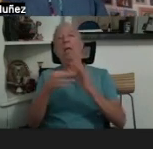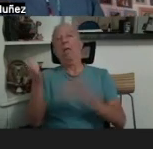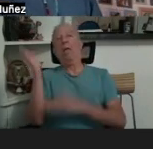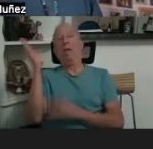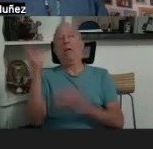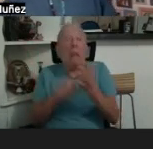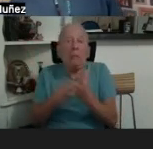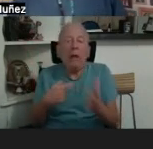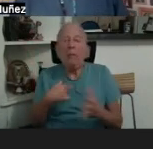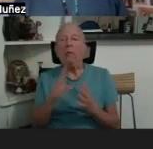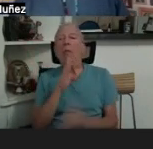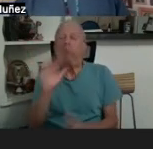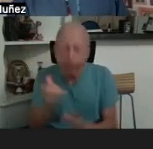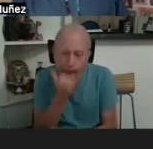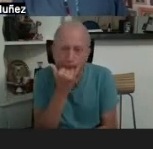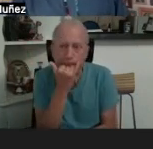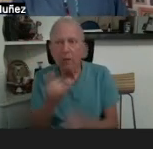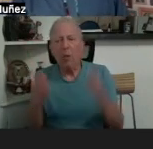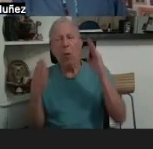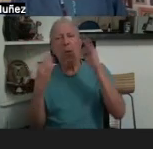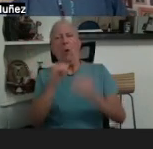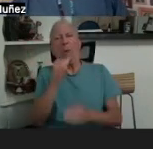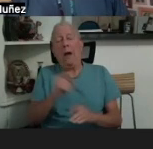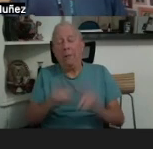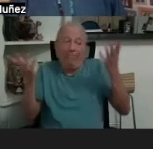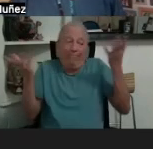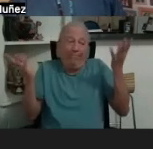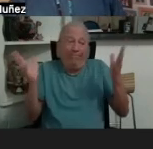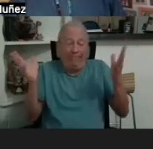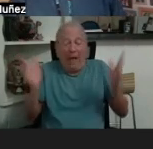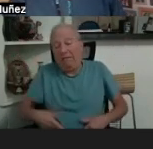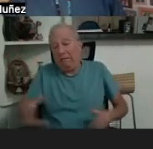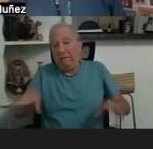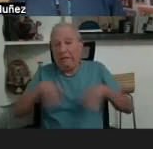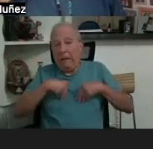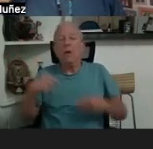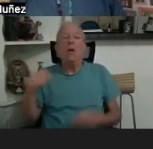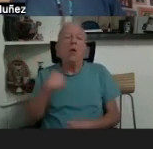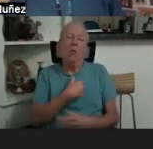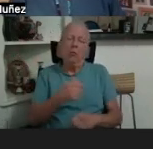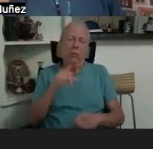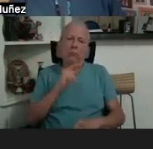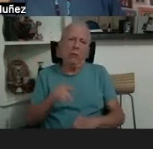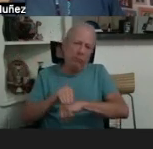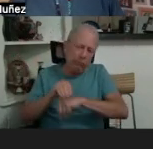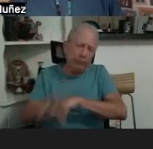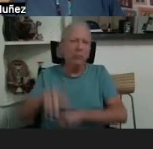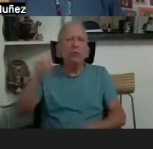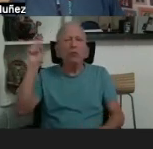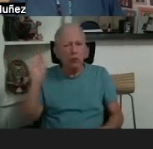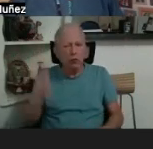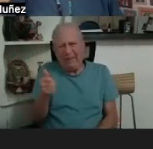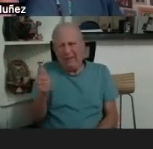we sure hope that's not the case, but what can we say? So we strongly recommend that you do your own further